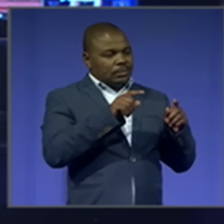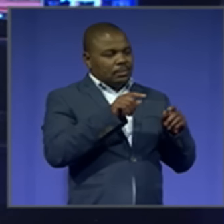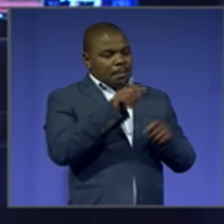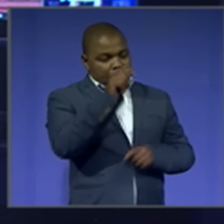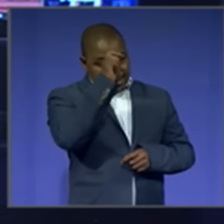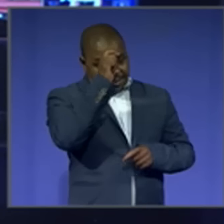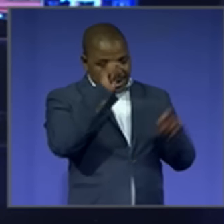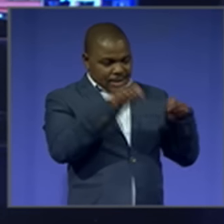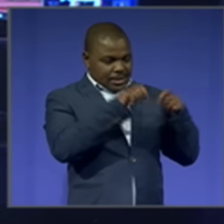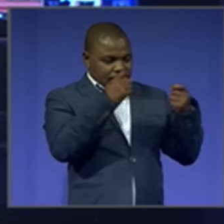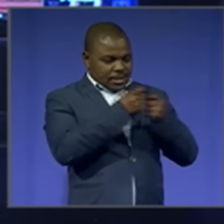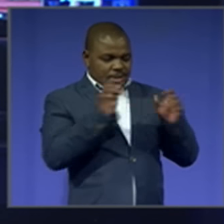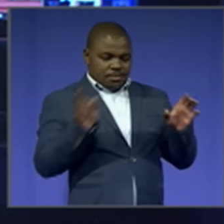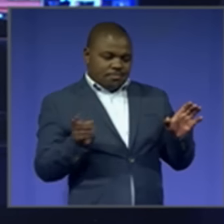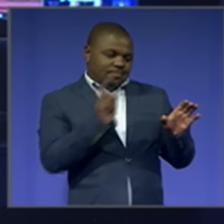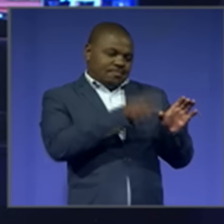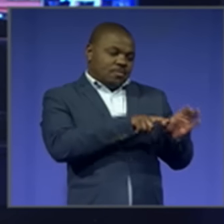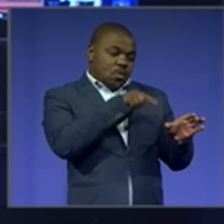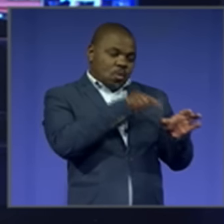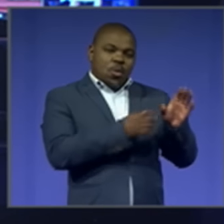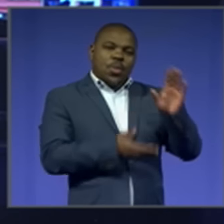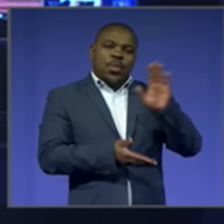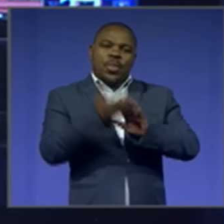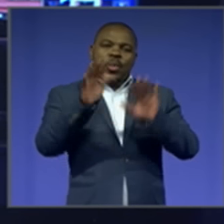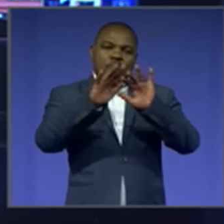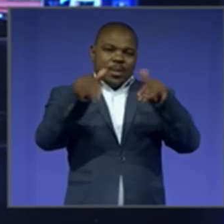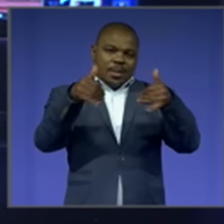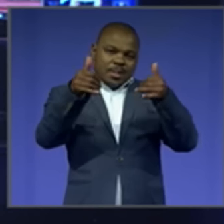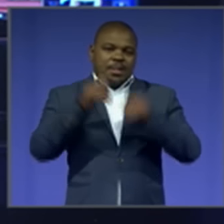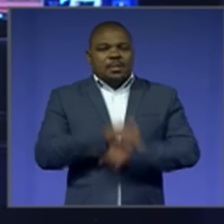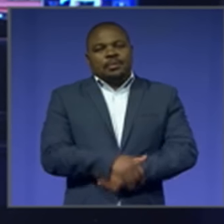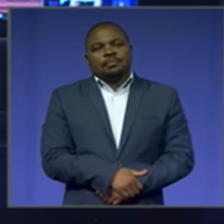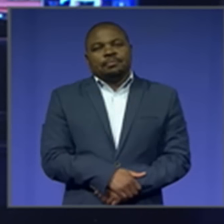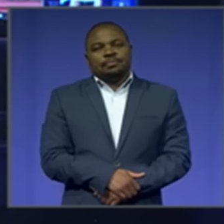ho ya emelana tlhodisanong ya mohope wa lefatshe.